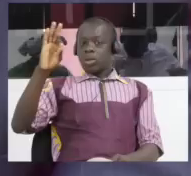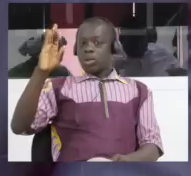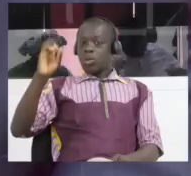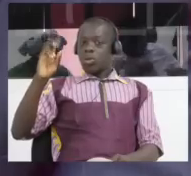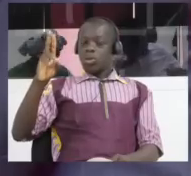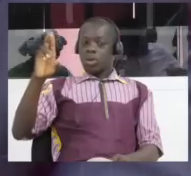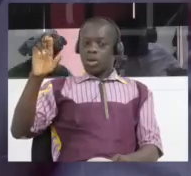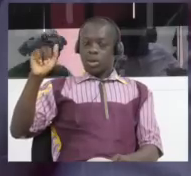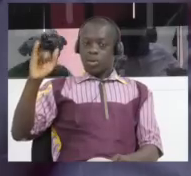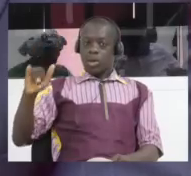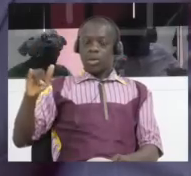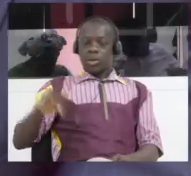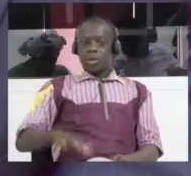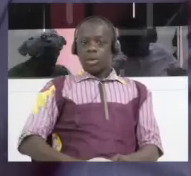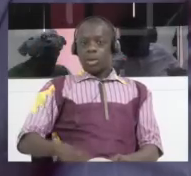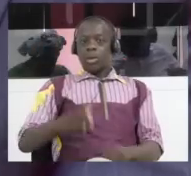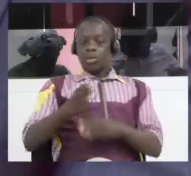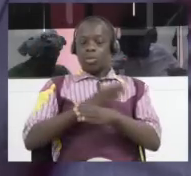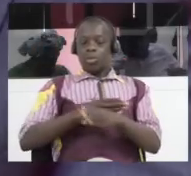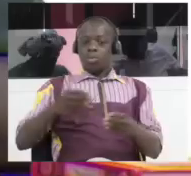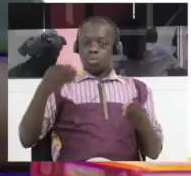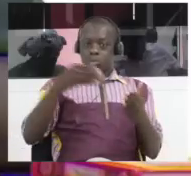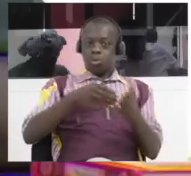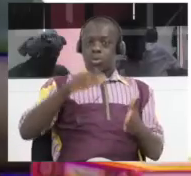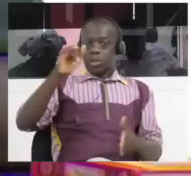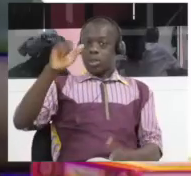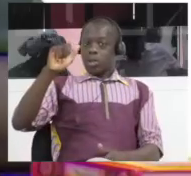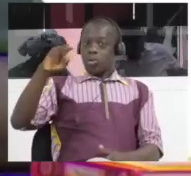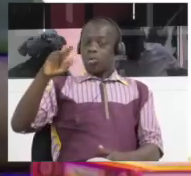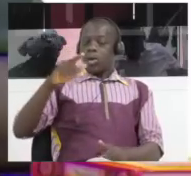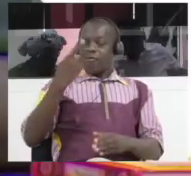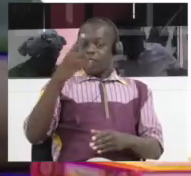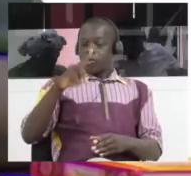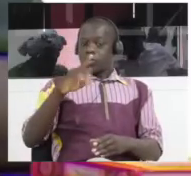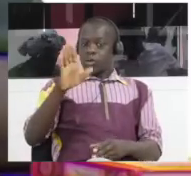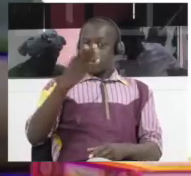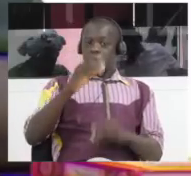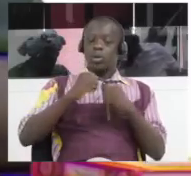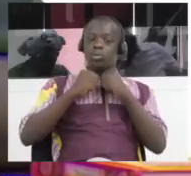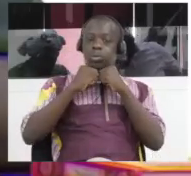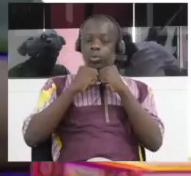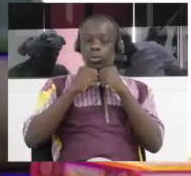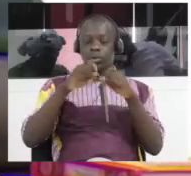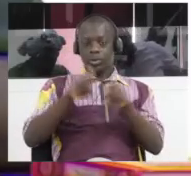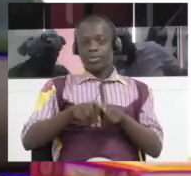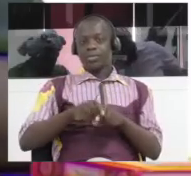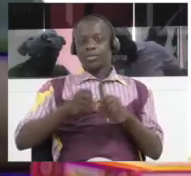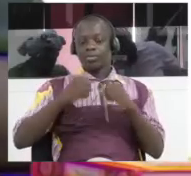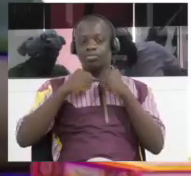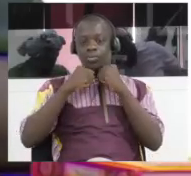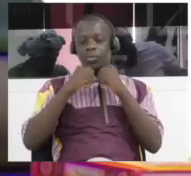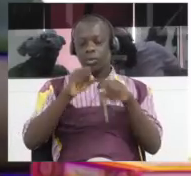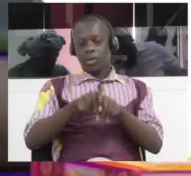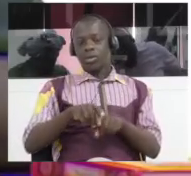senior officers perceived him at the time. Before I get to Yankuba, I'll go to Sana Sabali. Very well. Yes, Sana